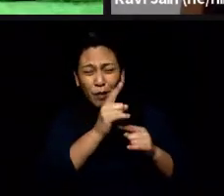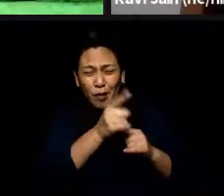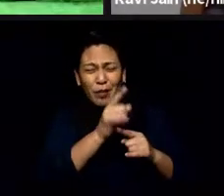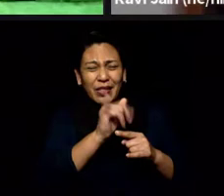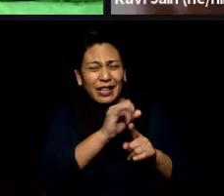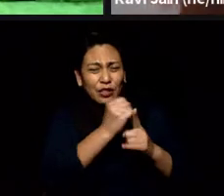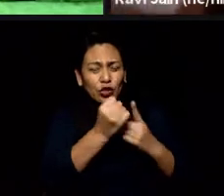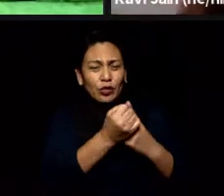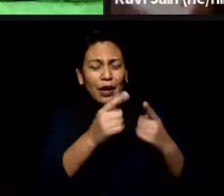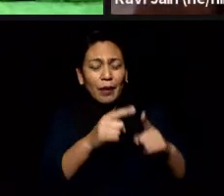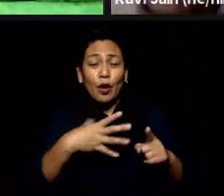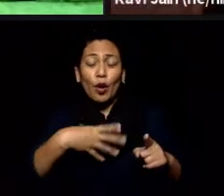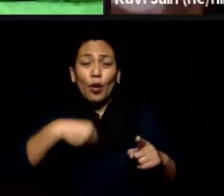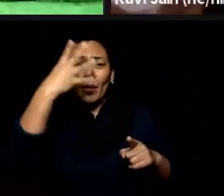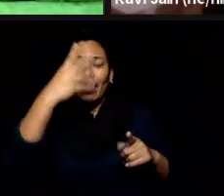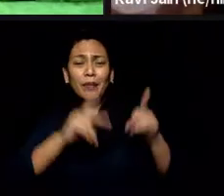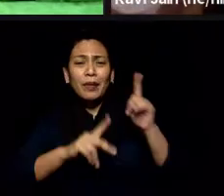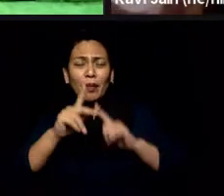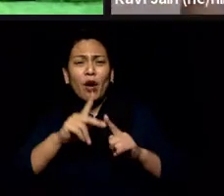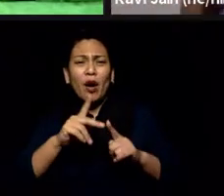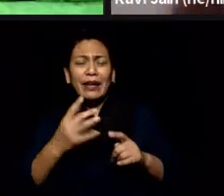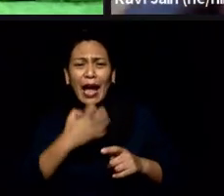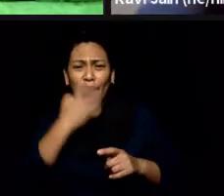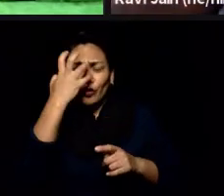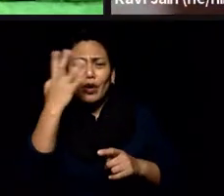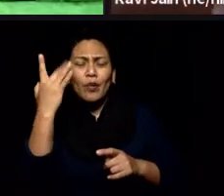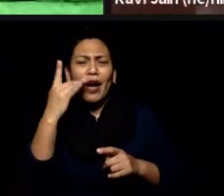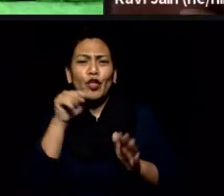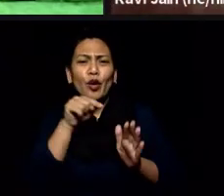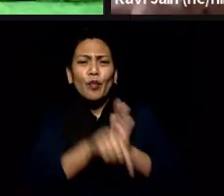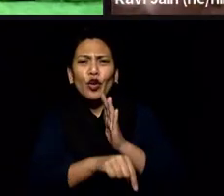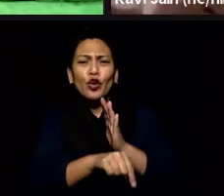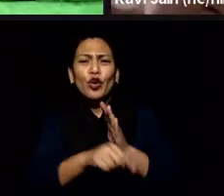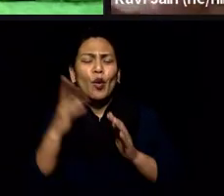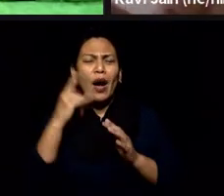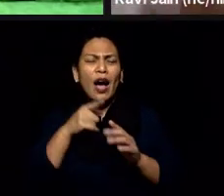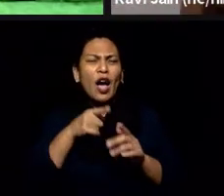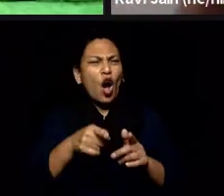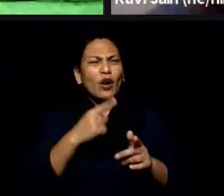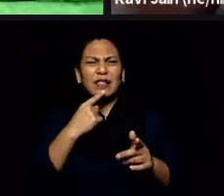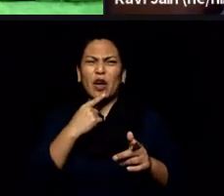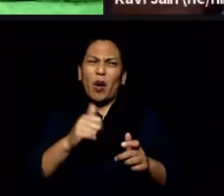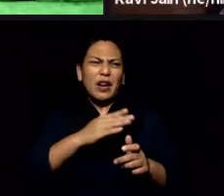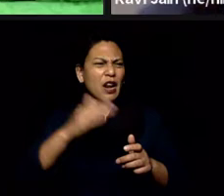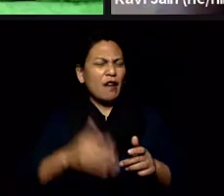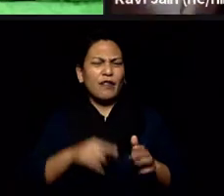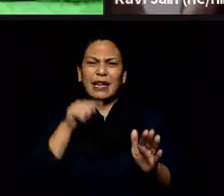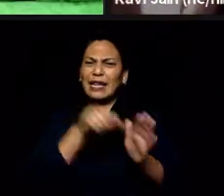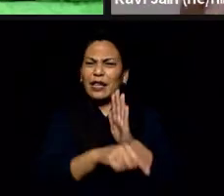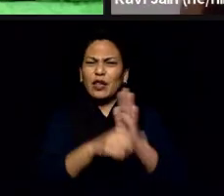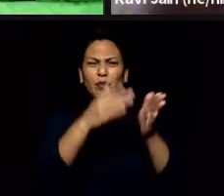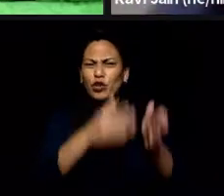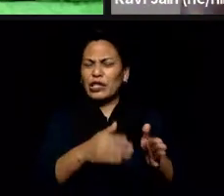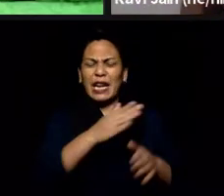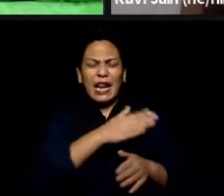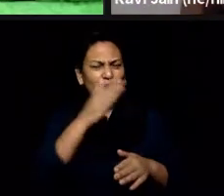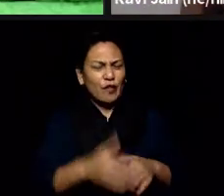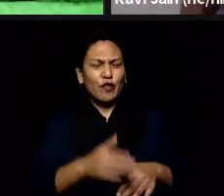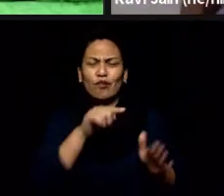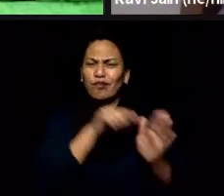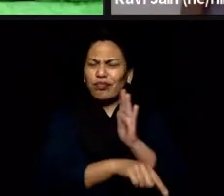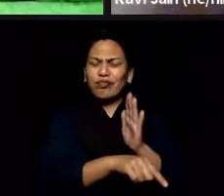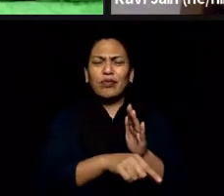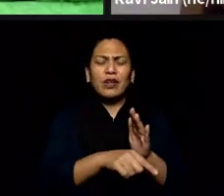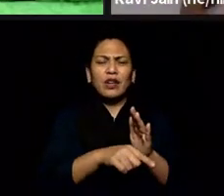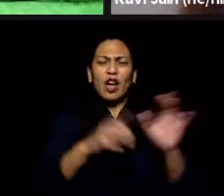is white people are angry for the murder because they know they would not commit murder. They know that that's an atrocity that should be